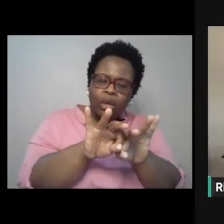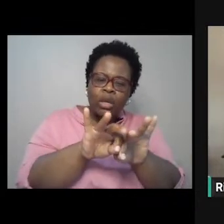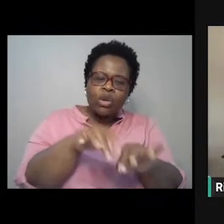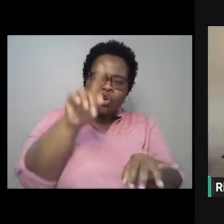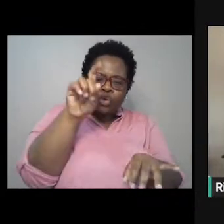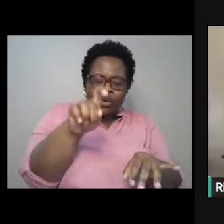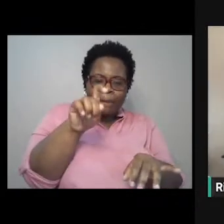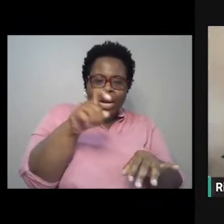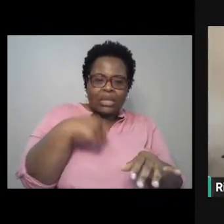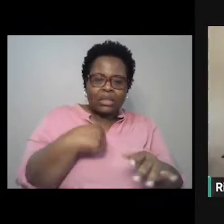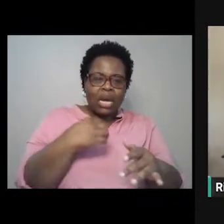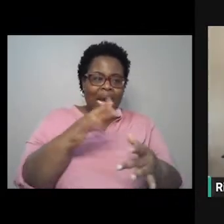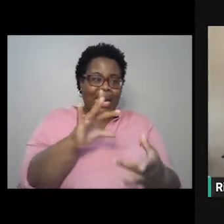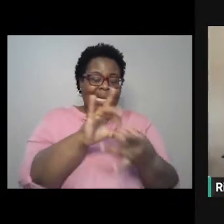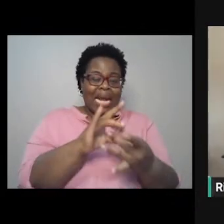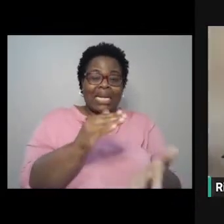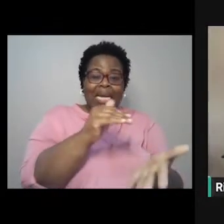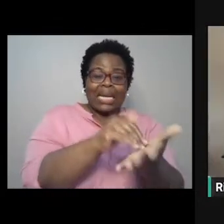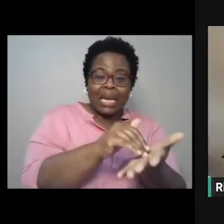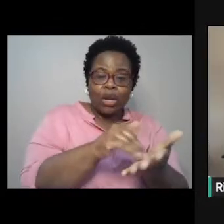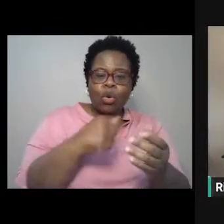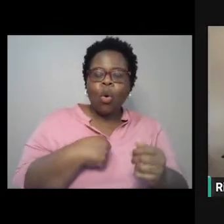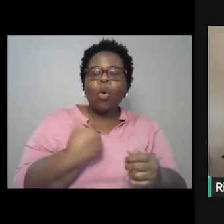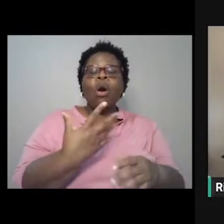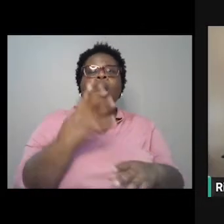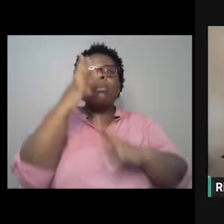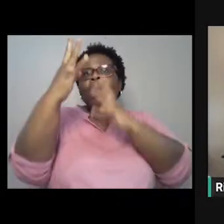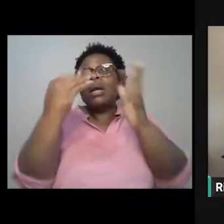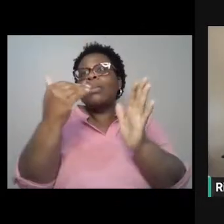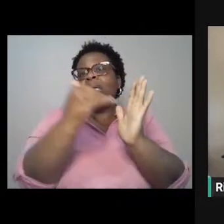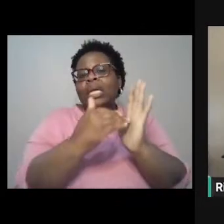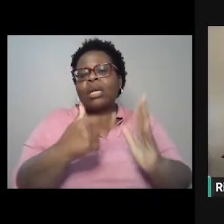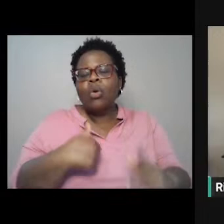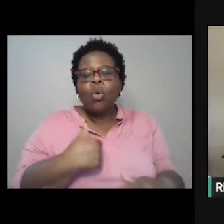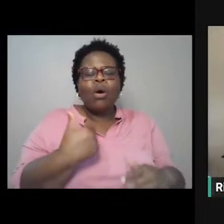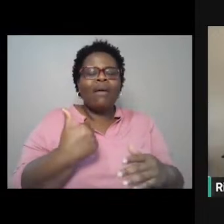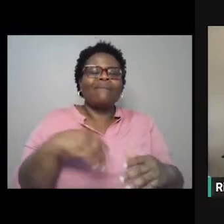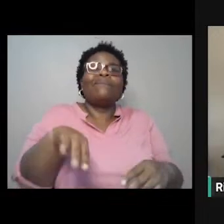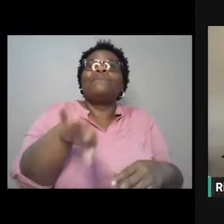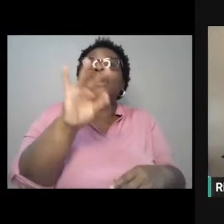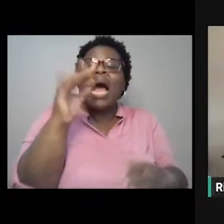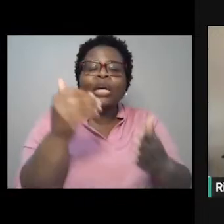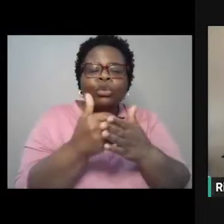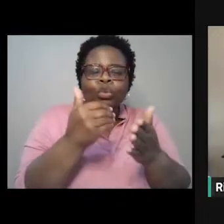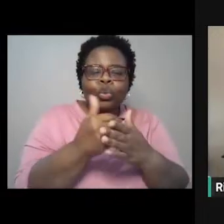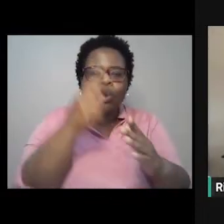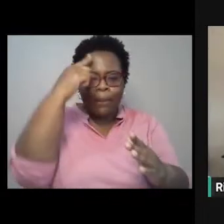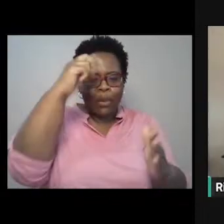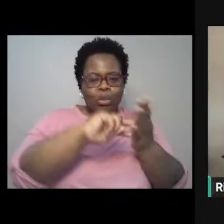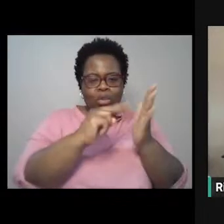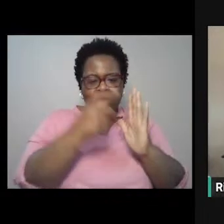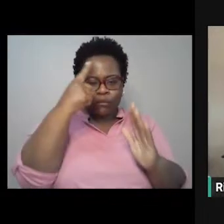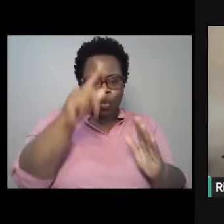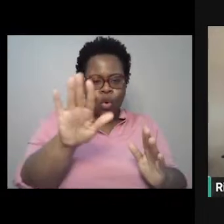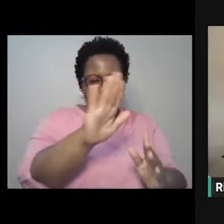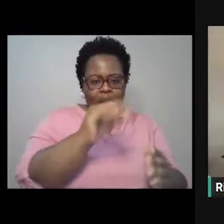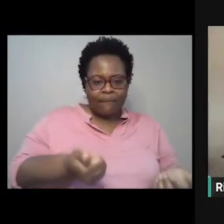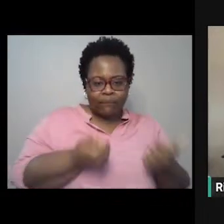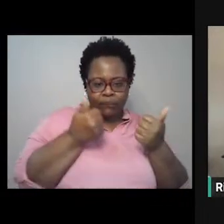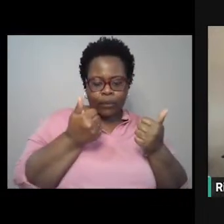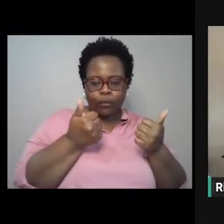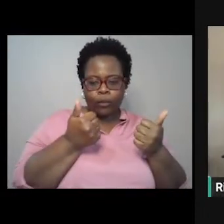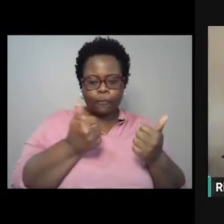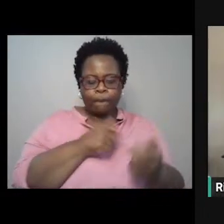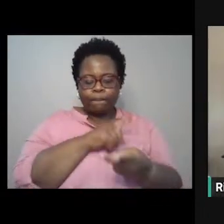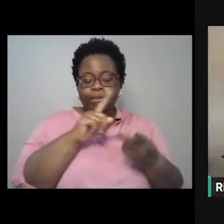vital that you reconnect with or reinvent or recreate and find a purpose. And I would say the